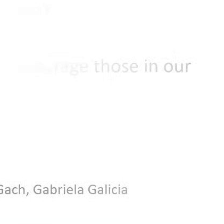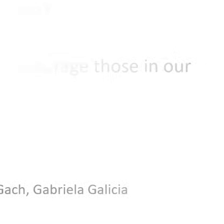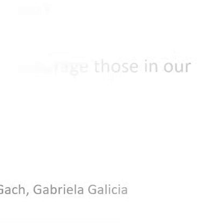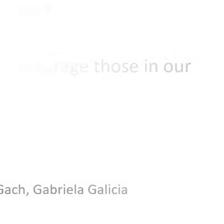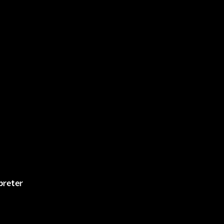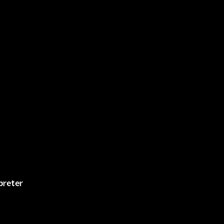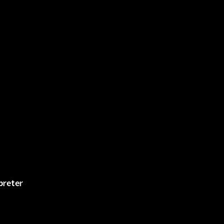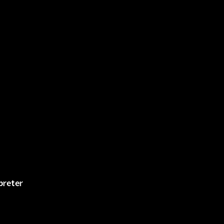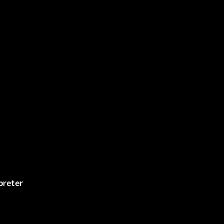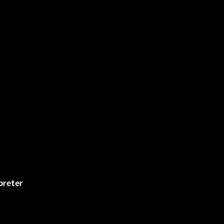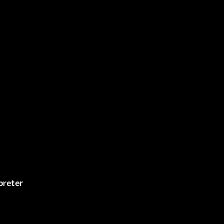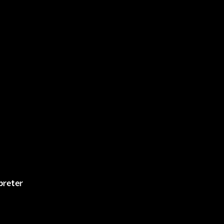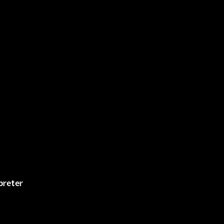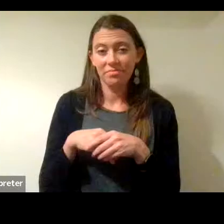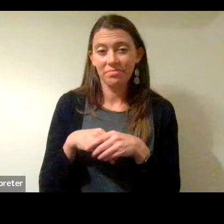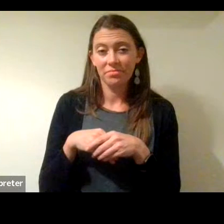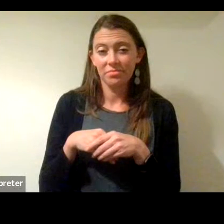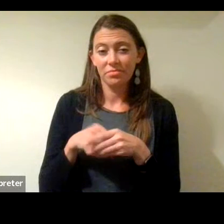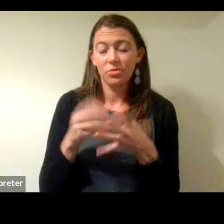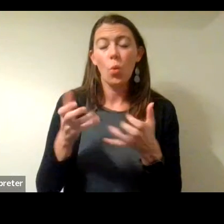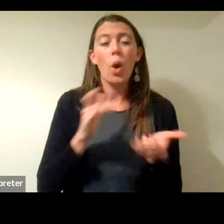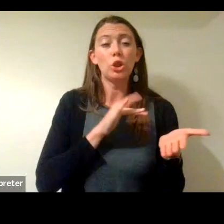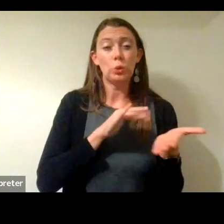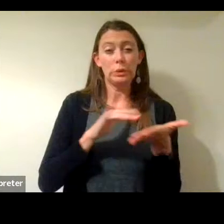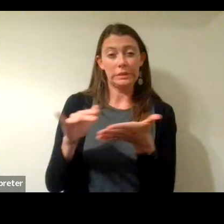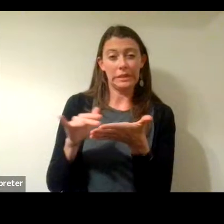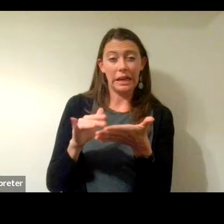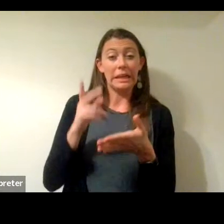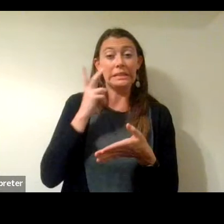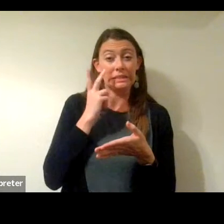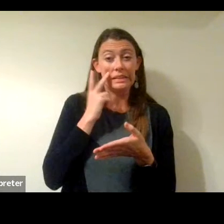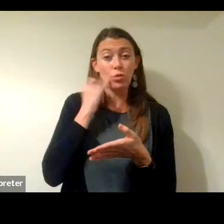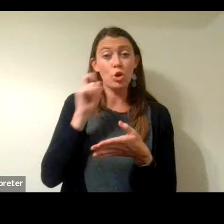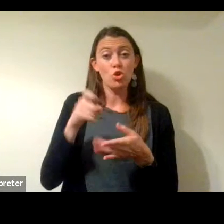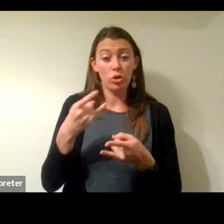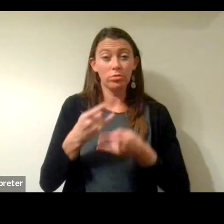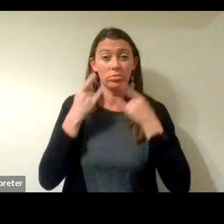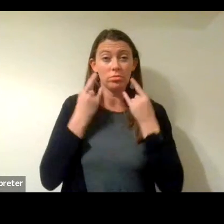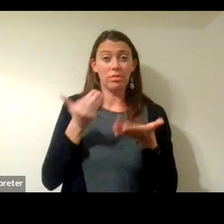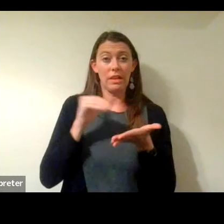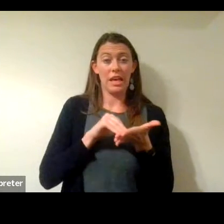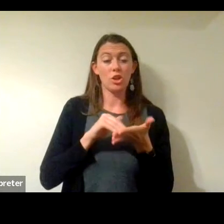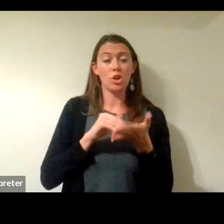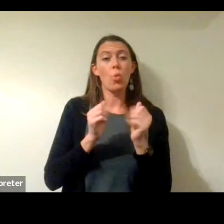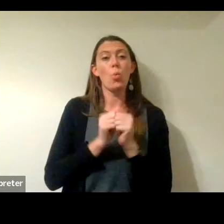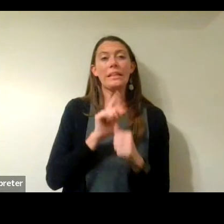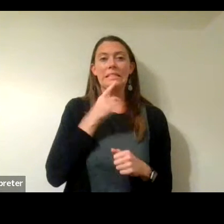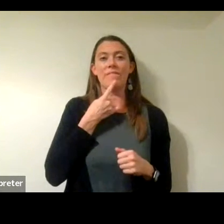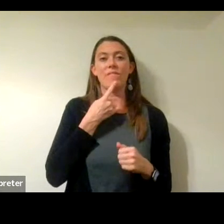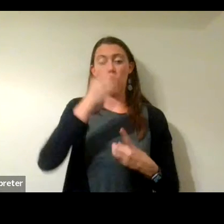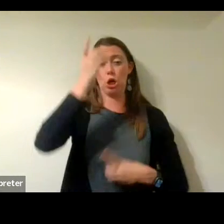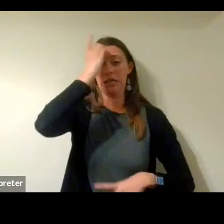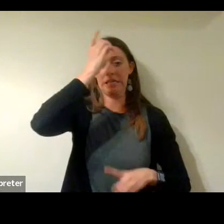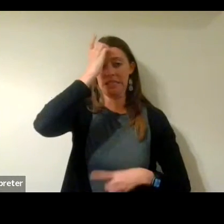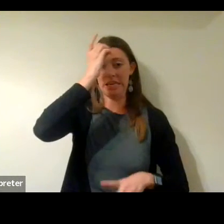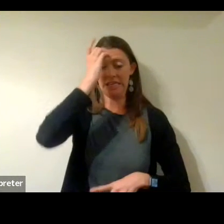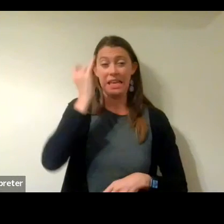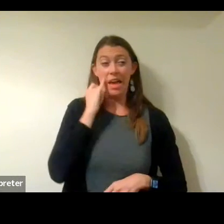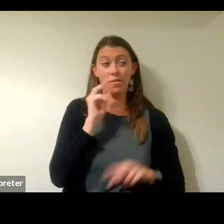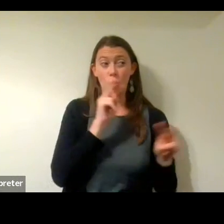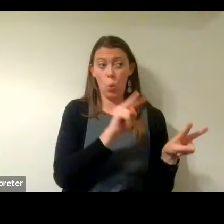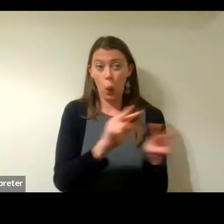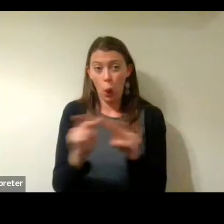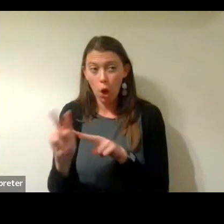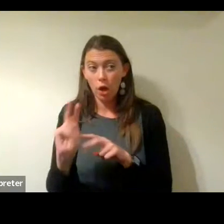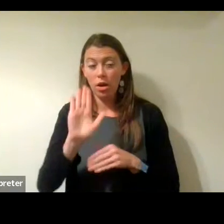implementing a new mask mandate. And so with the severe disease is there, at least if you're looking at our hospitalization and now our intensive care